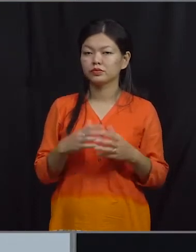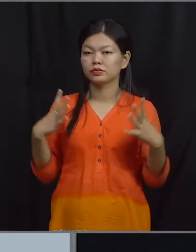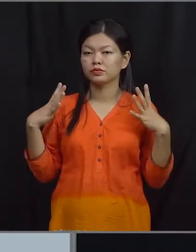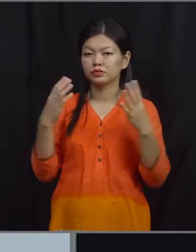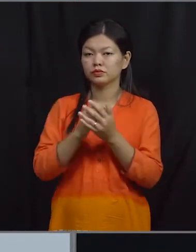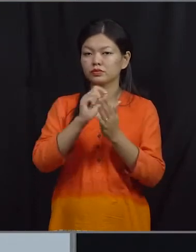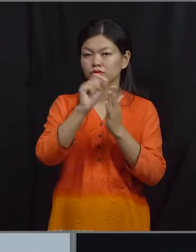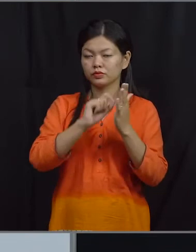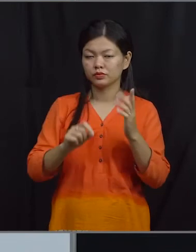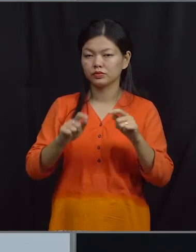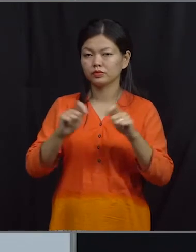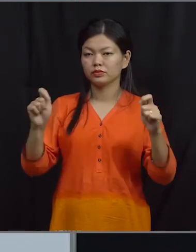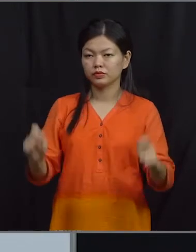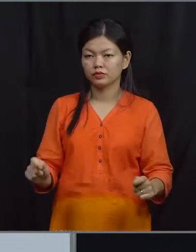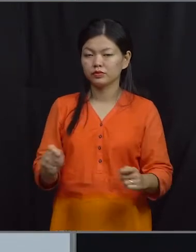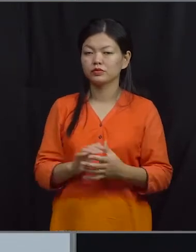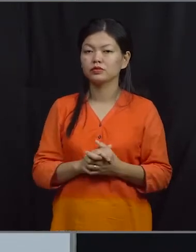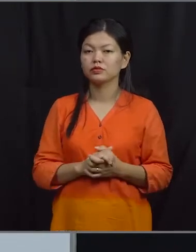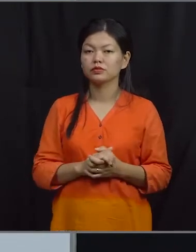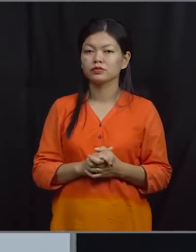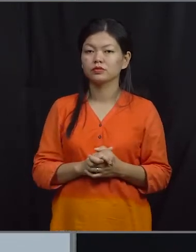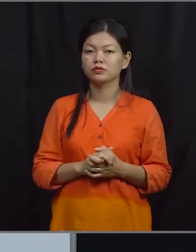Let us write the system